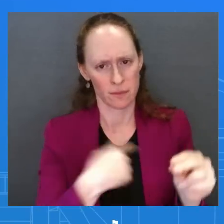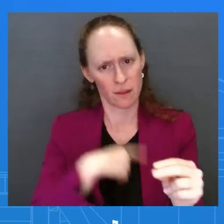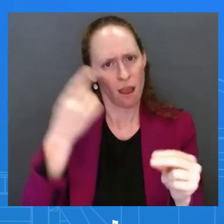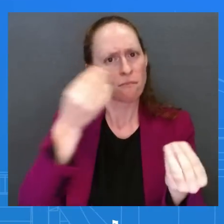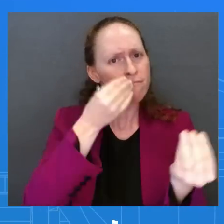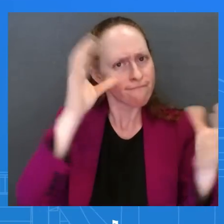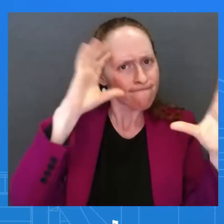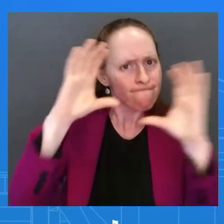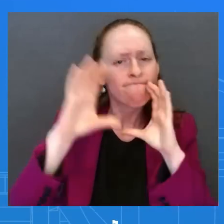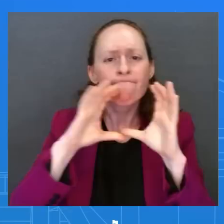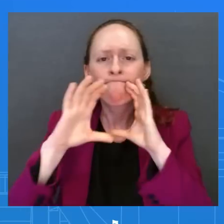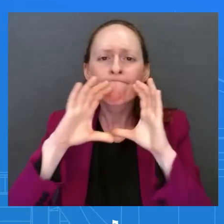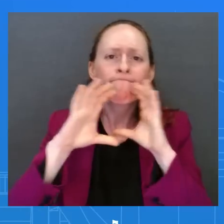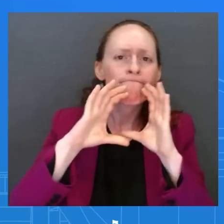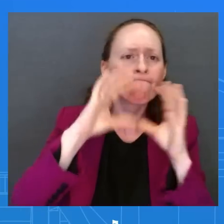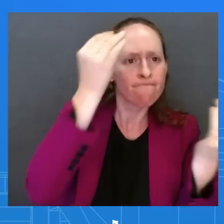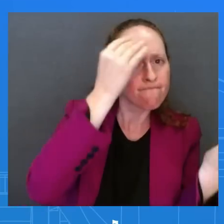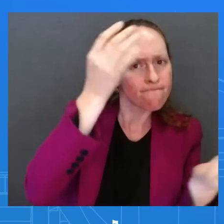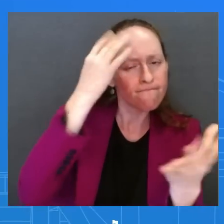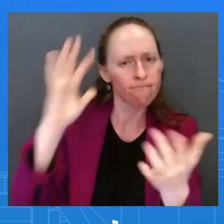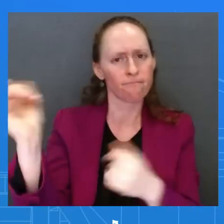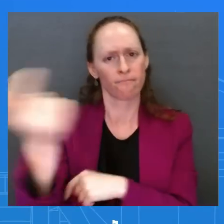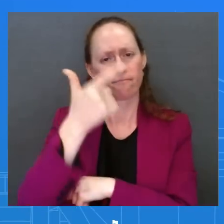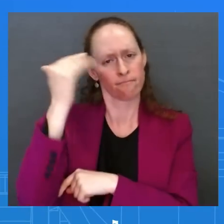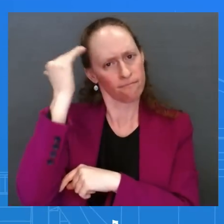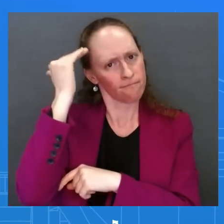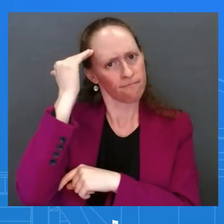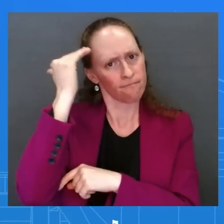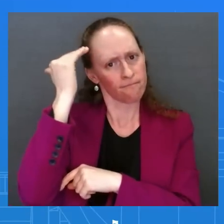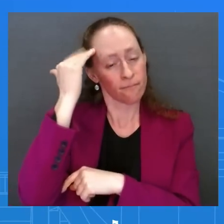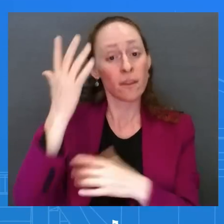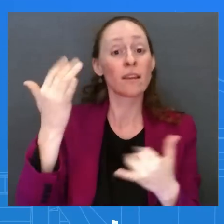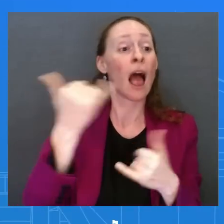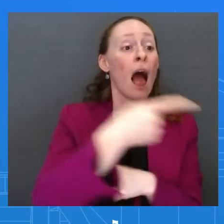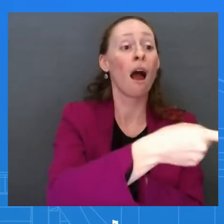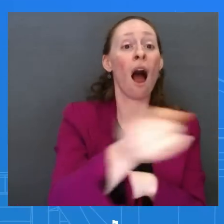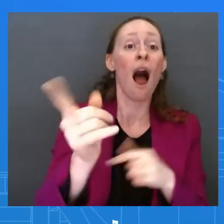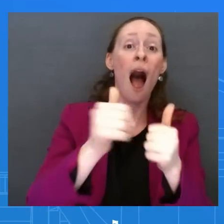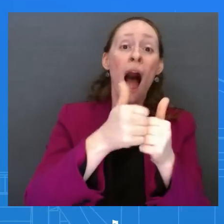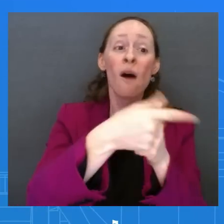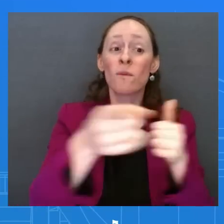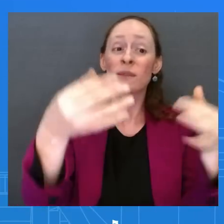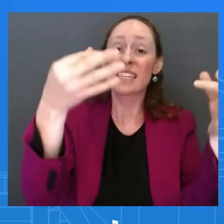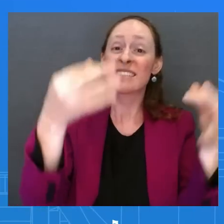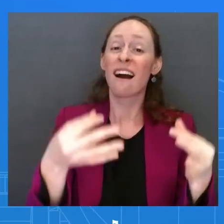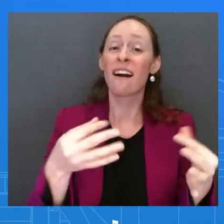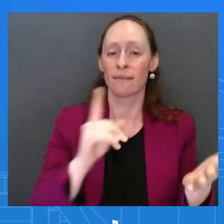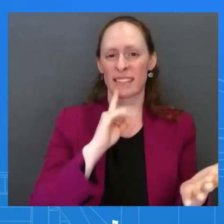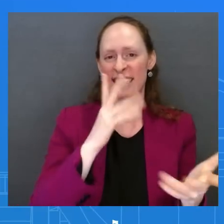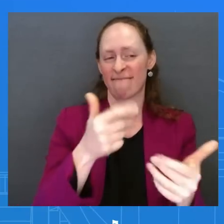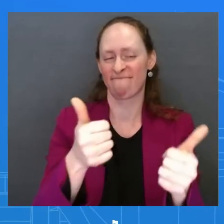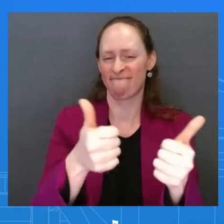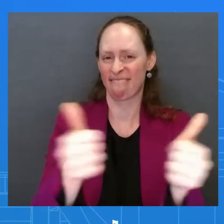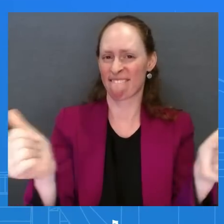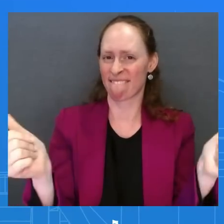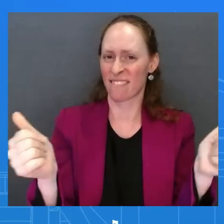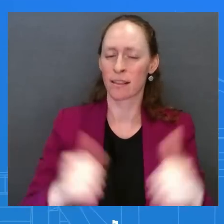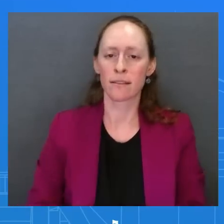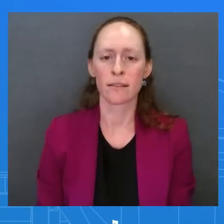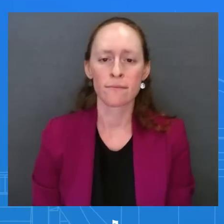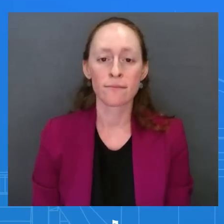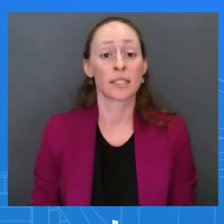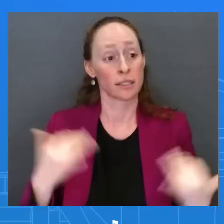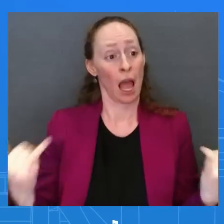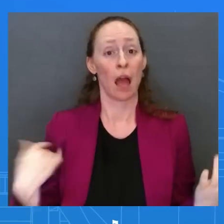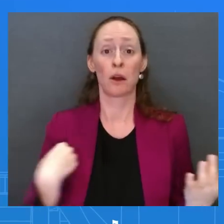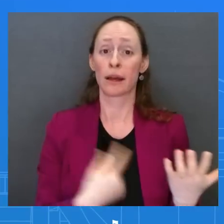is tell you what President Biden's focused on, and that's making sure, A, we're staying abreast of what's going on, and that the Ukrainians know